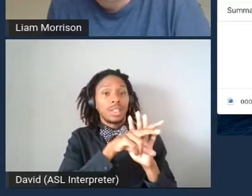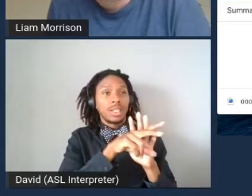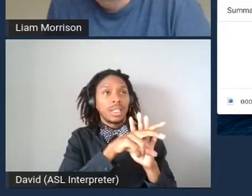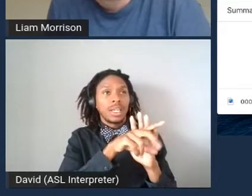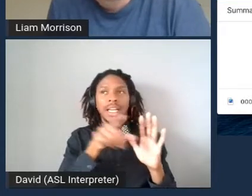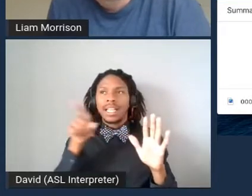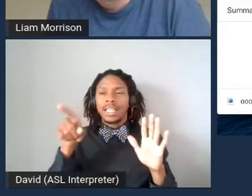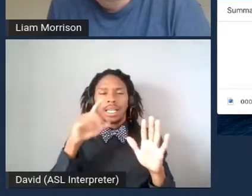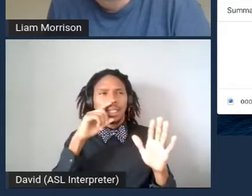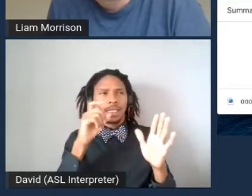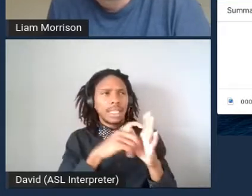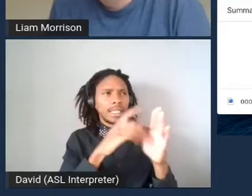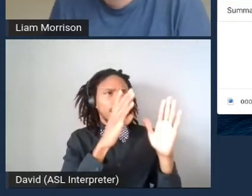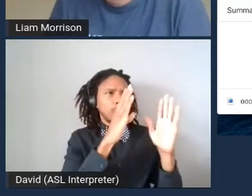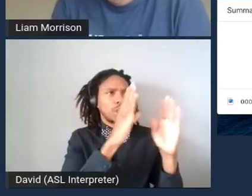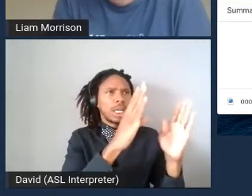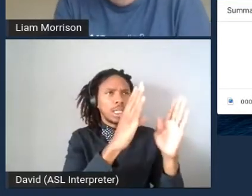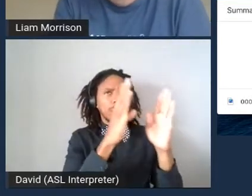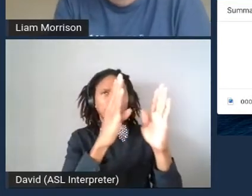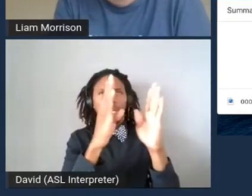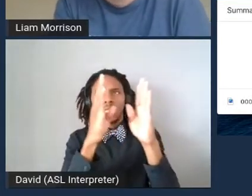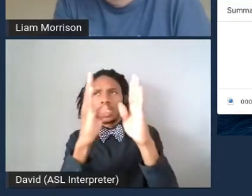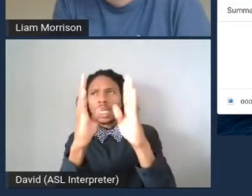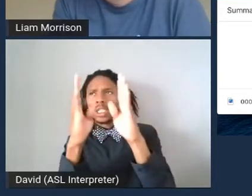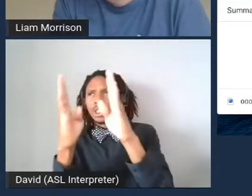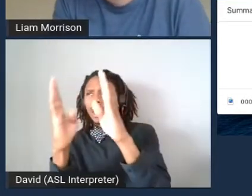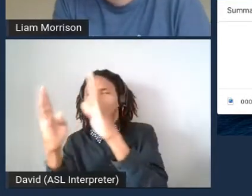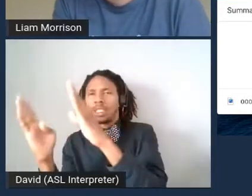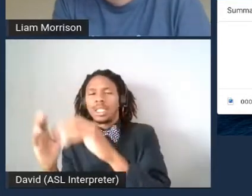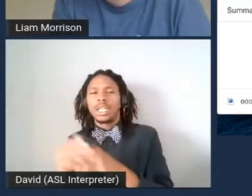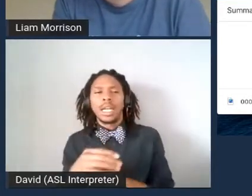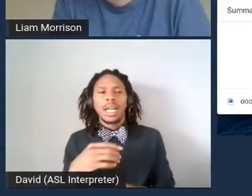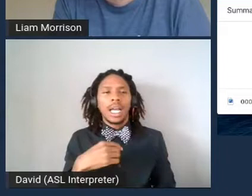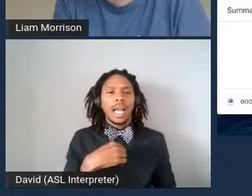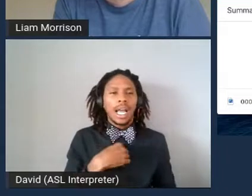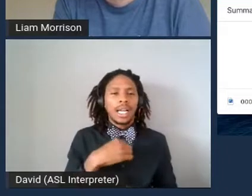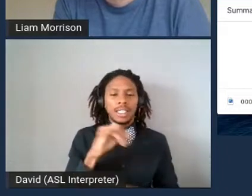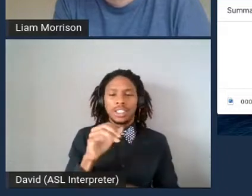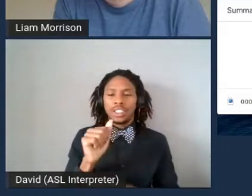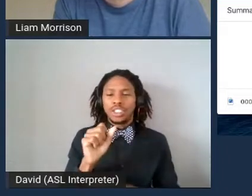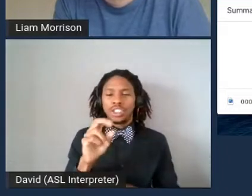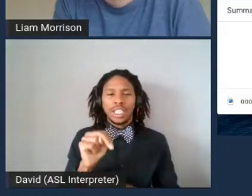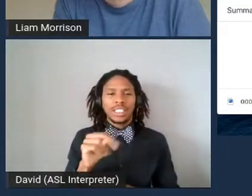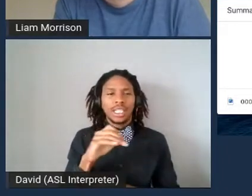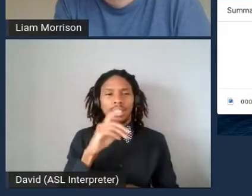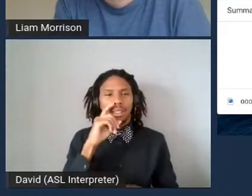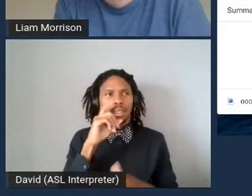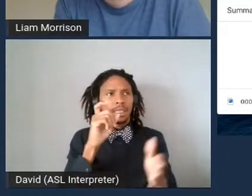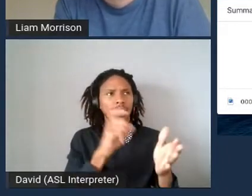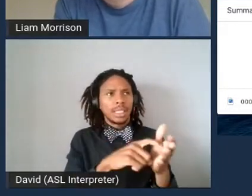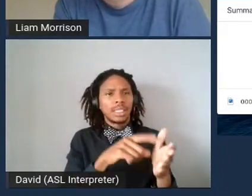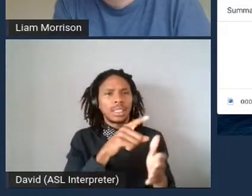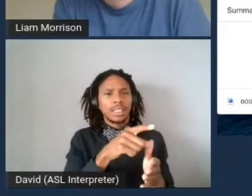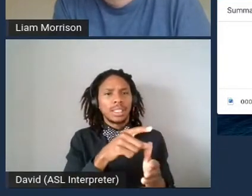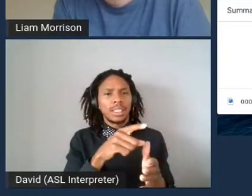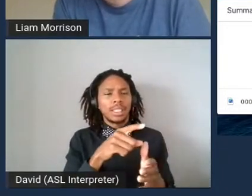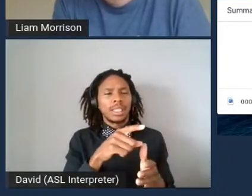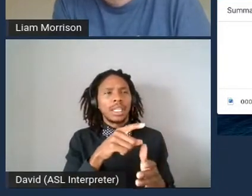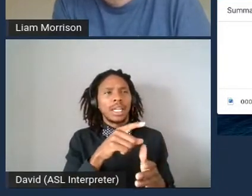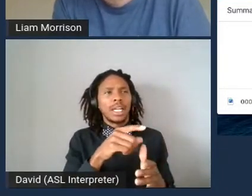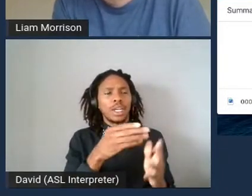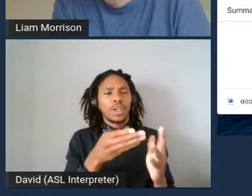detect shots, and I can pass this JSON object that's detected all of those things and parse it through some application that will